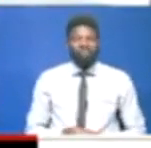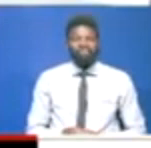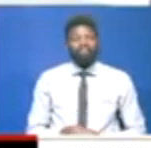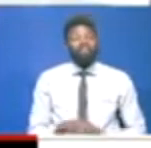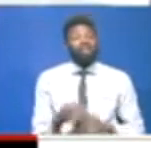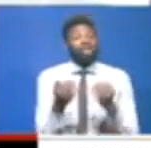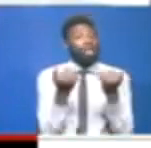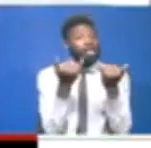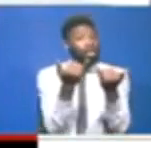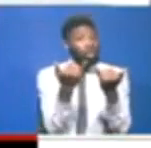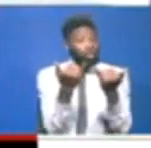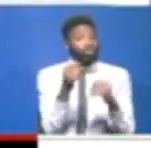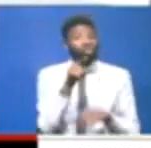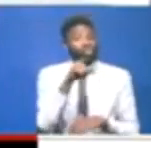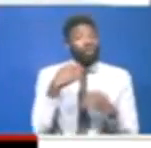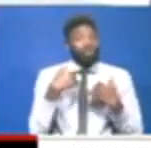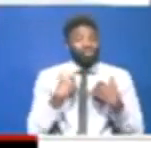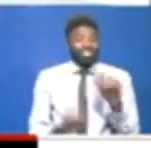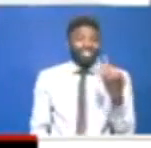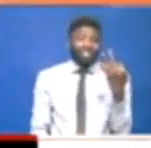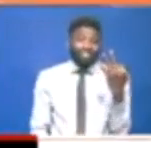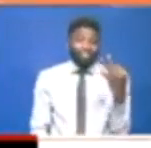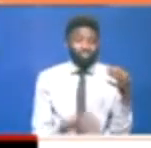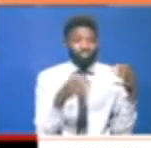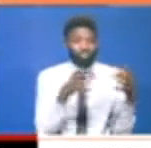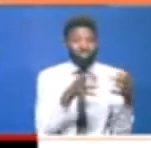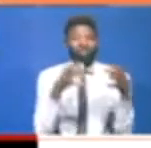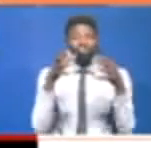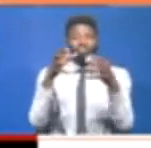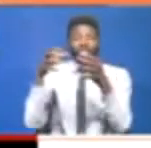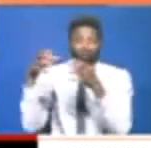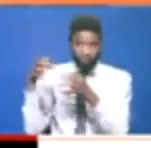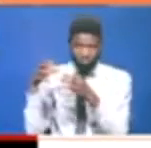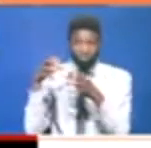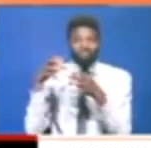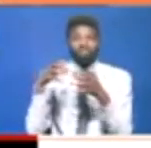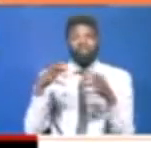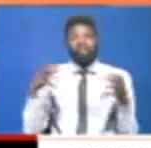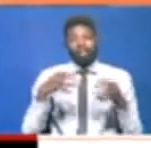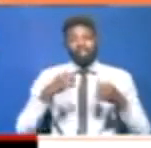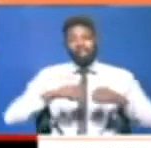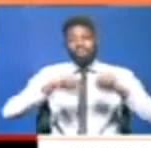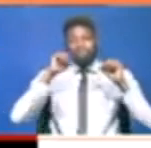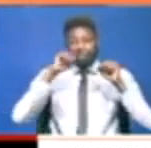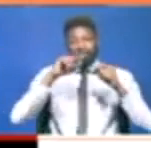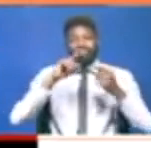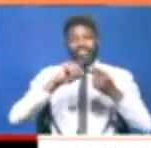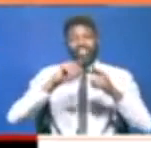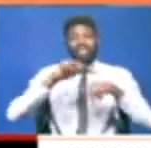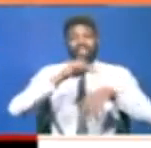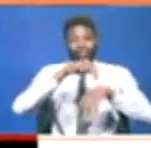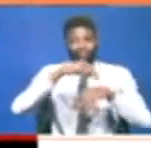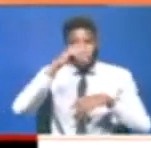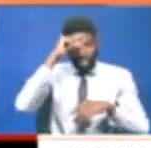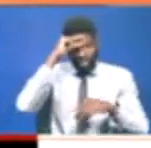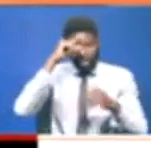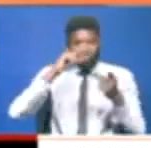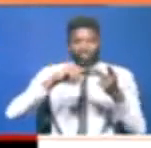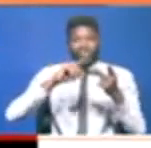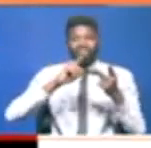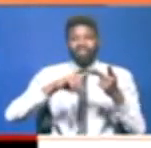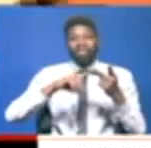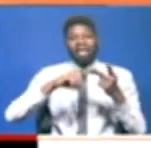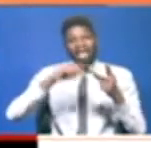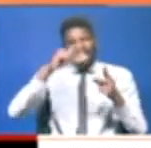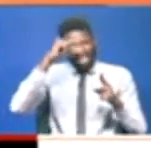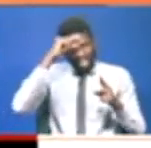you know, you have three categories of employers, you know, within the public sphere. You have the national government, you have state-owned enterprises, yes.